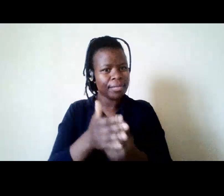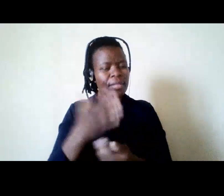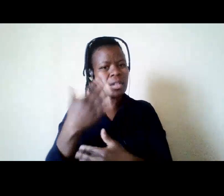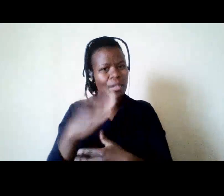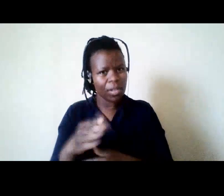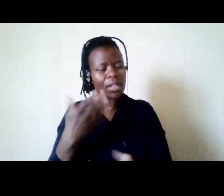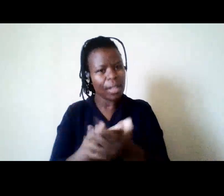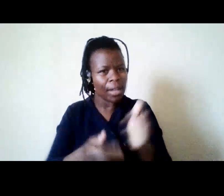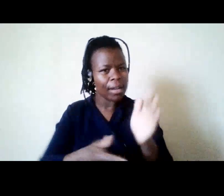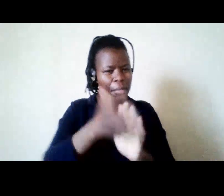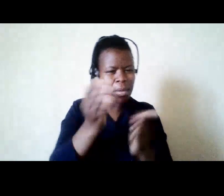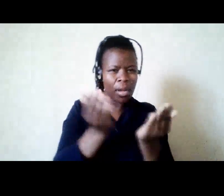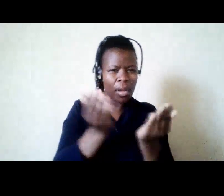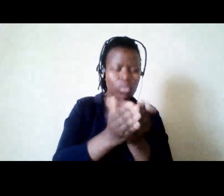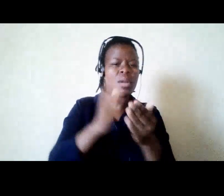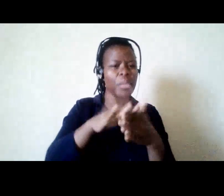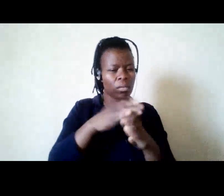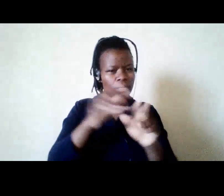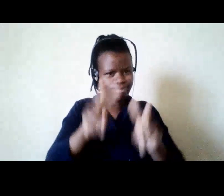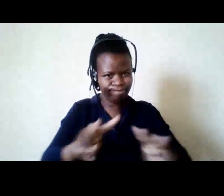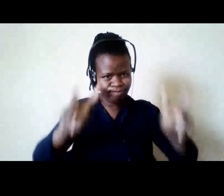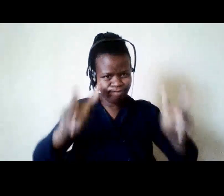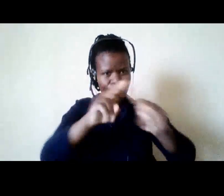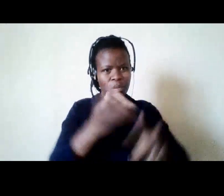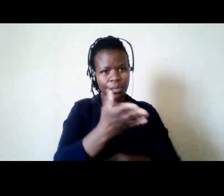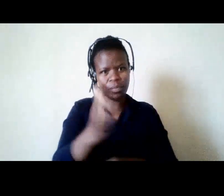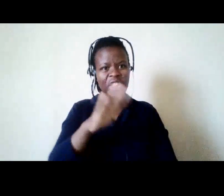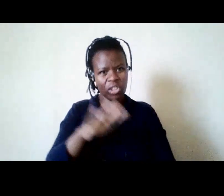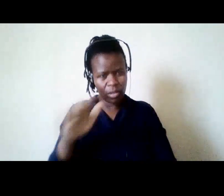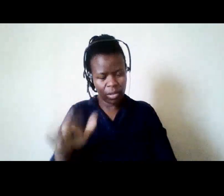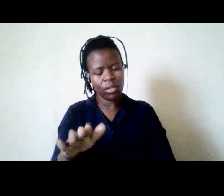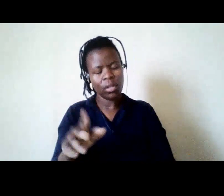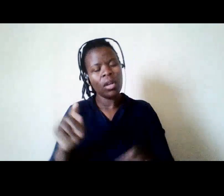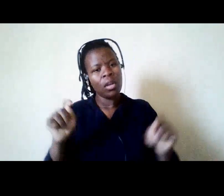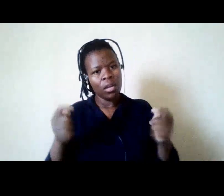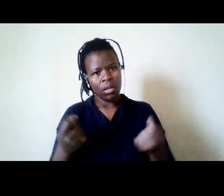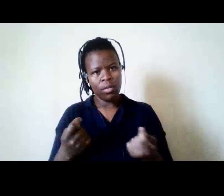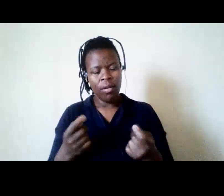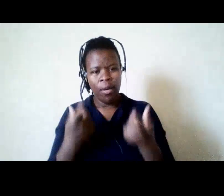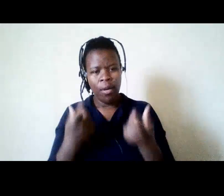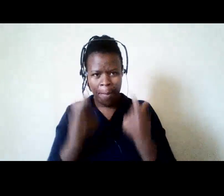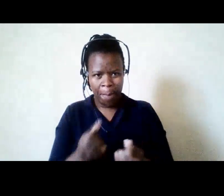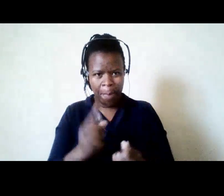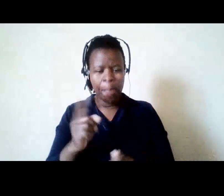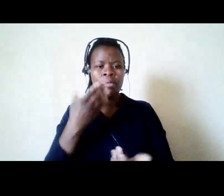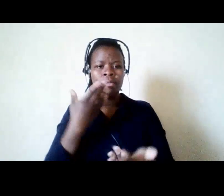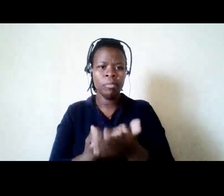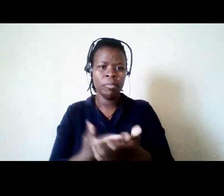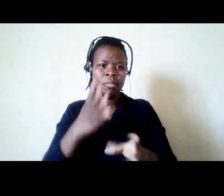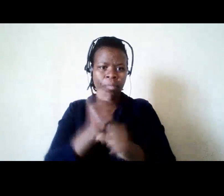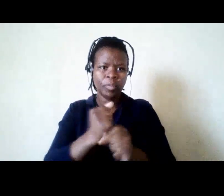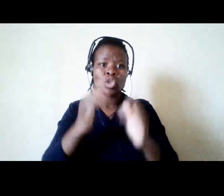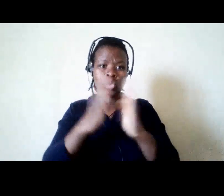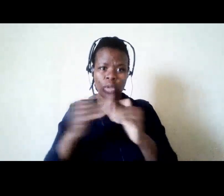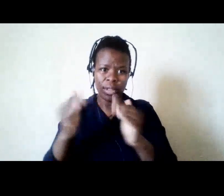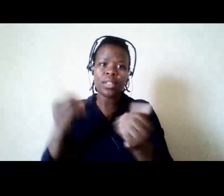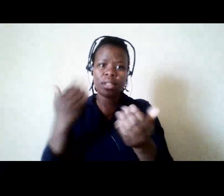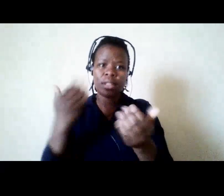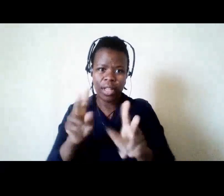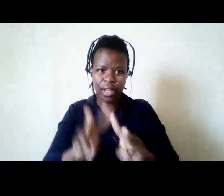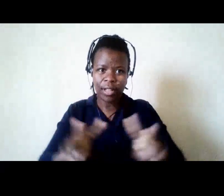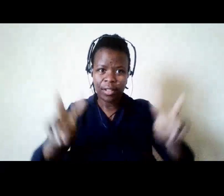school because they value their children. So what do we do to get society to value the